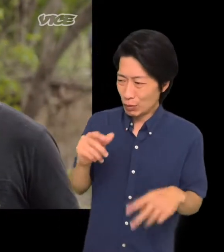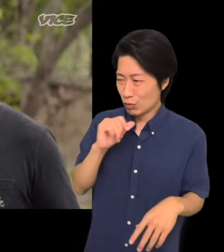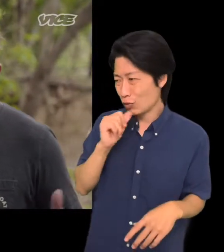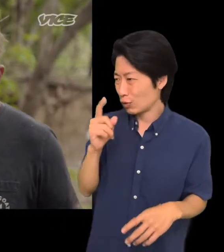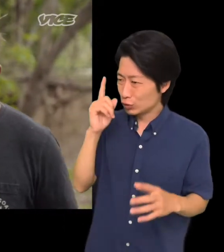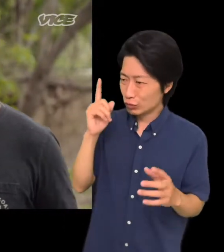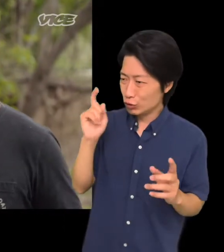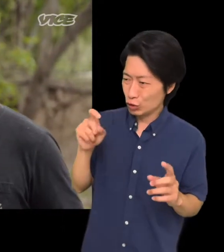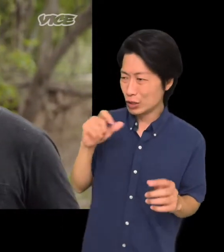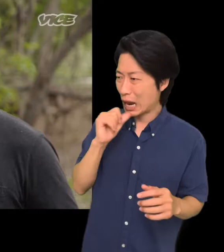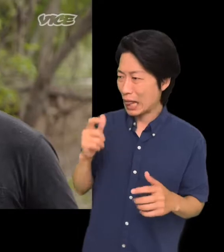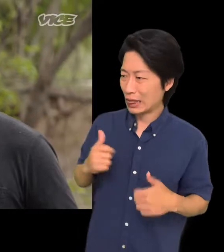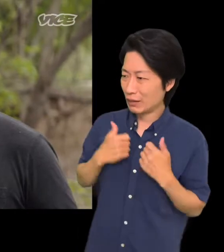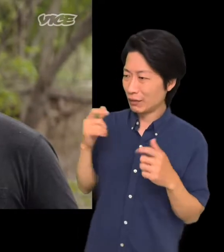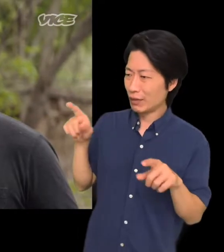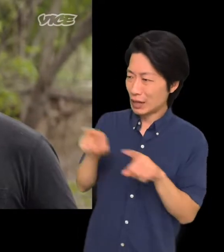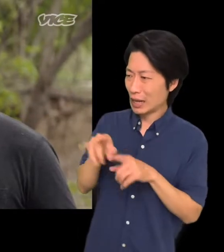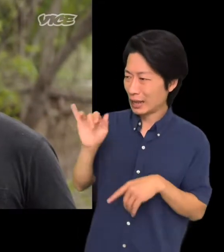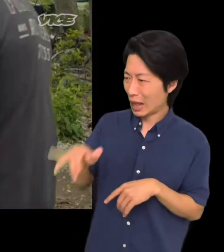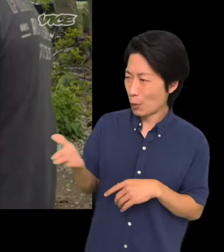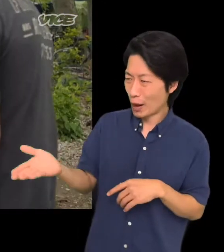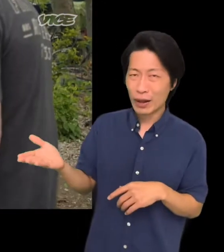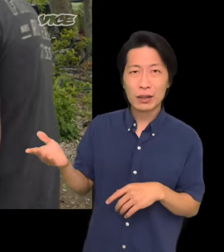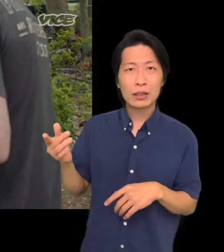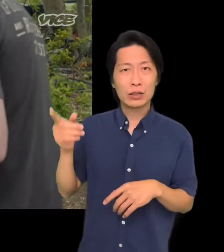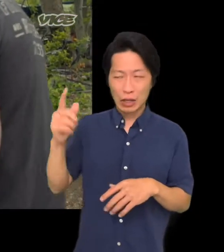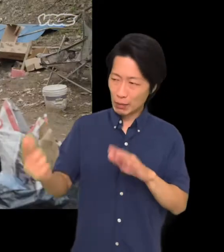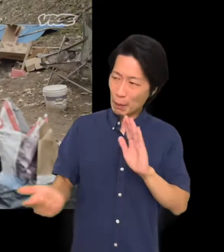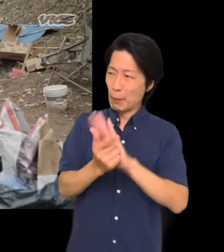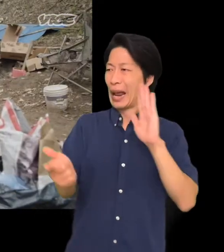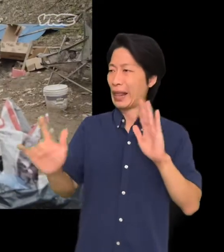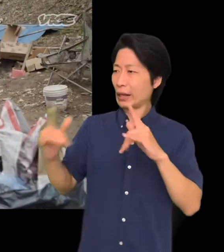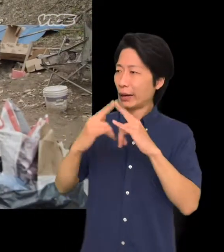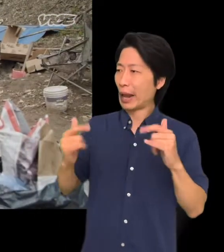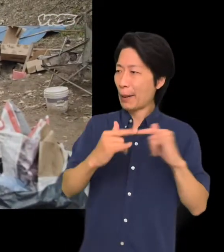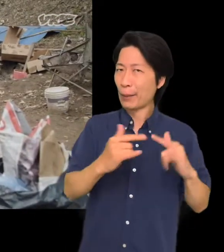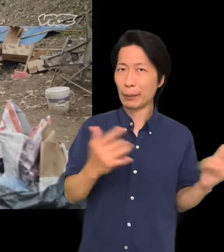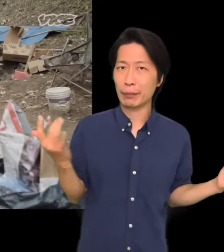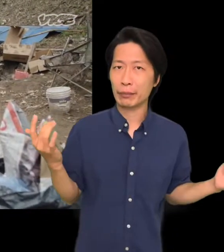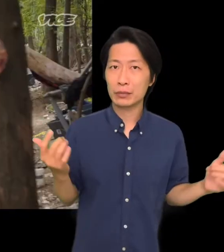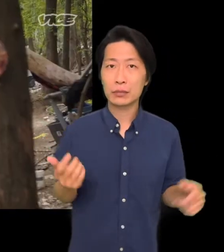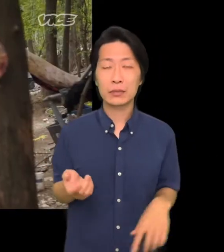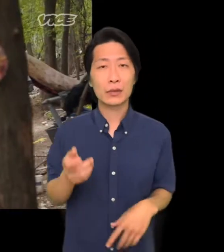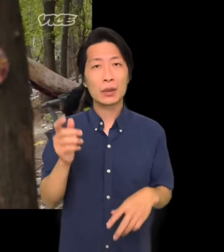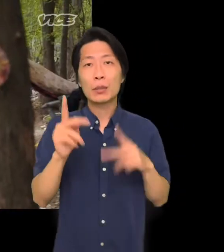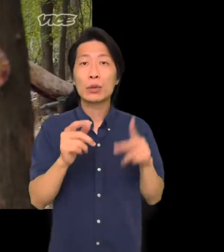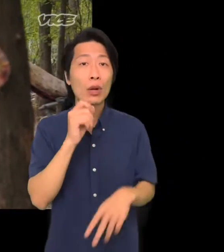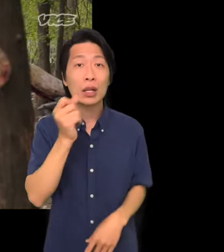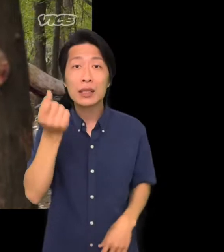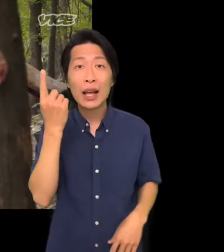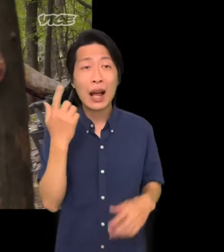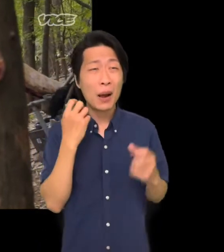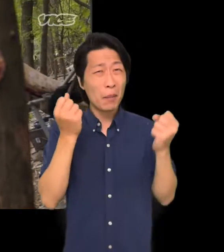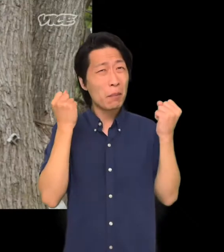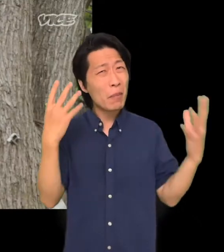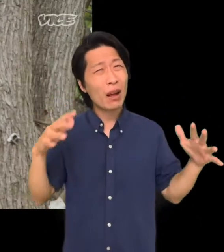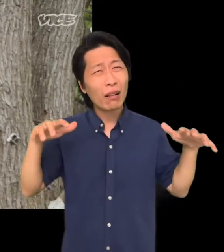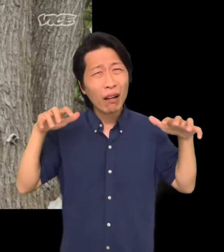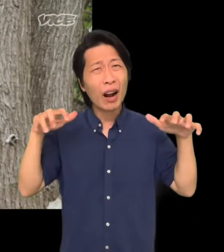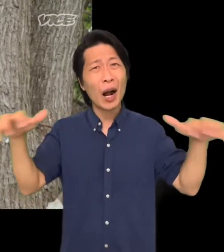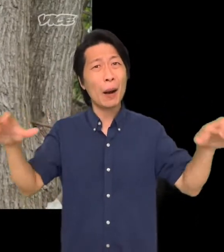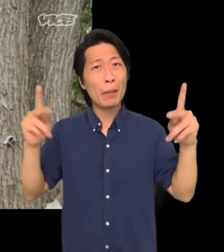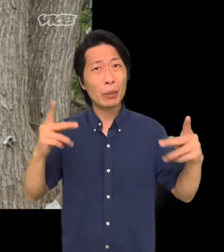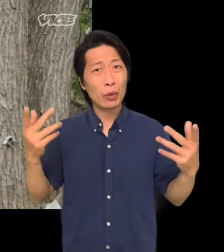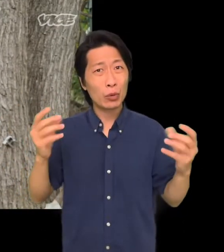live like that. We need to ban people camping wherever they want. People don't understand how many folks there are and